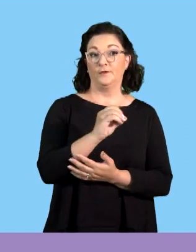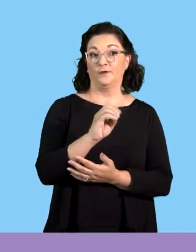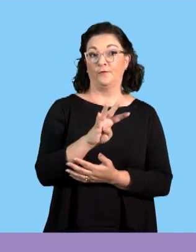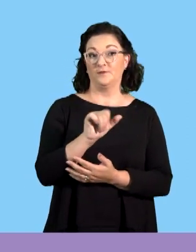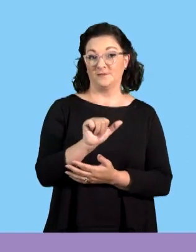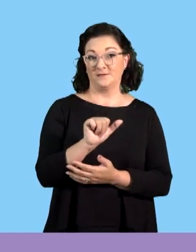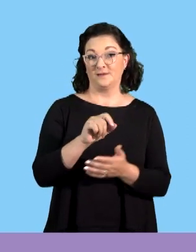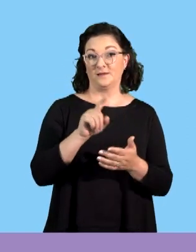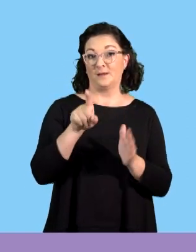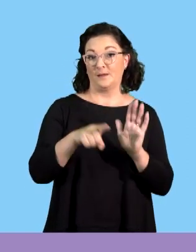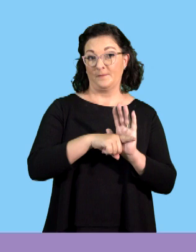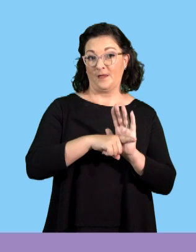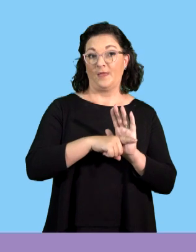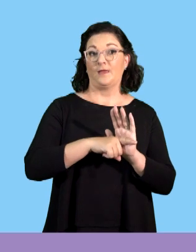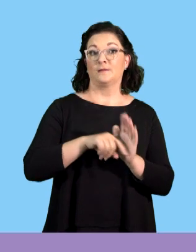14,046 minus